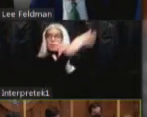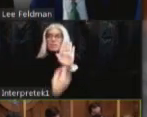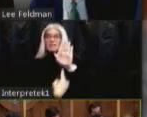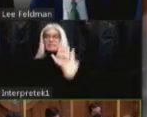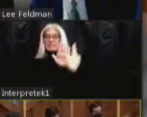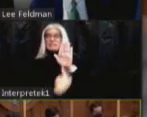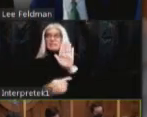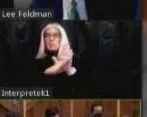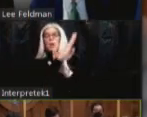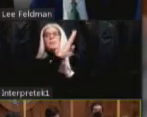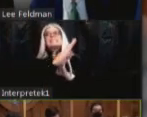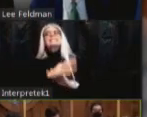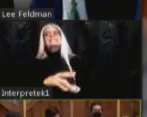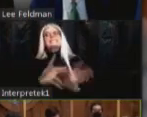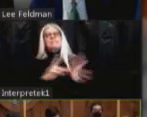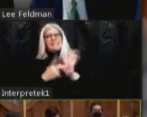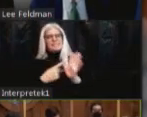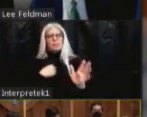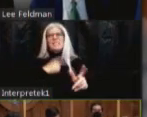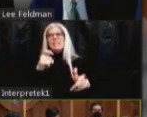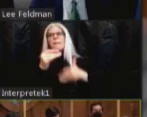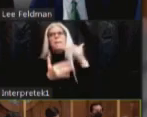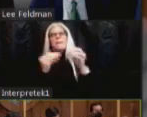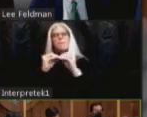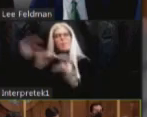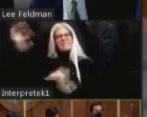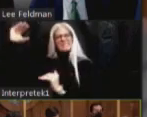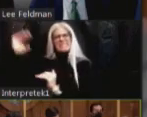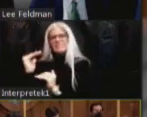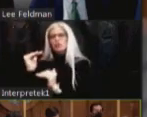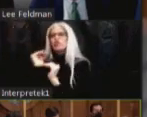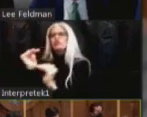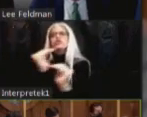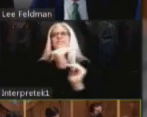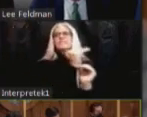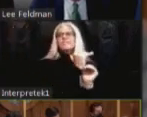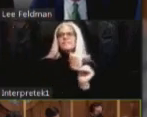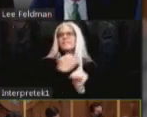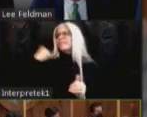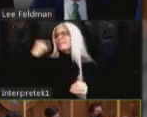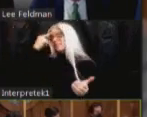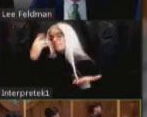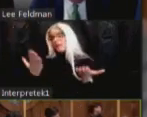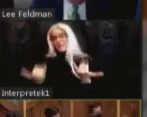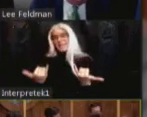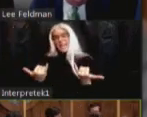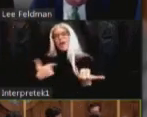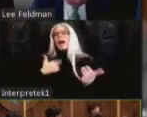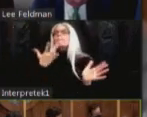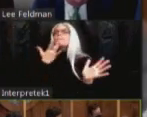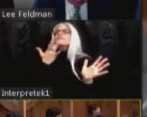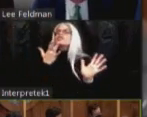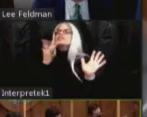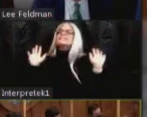means. But right now I want to just lean towards reinforcing positive